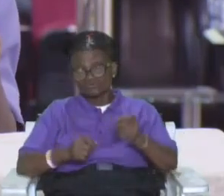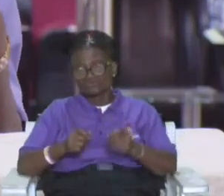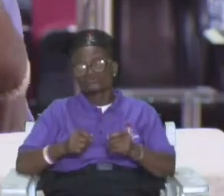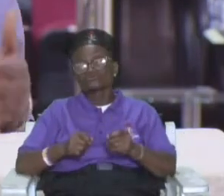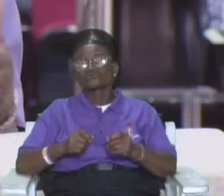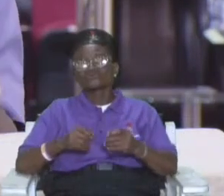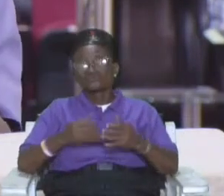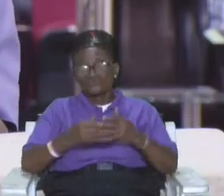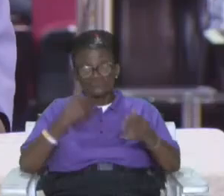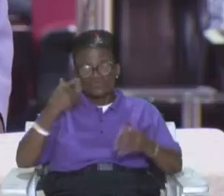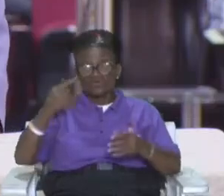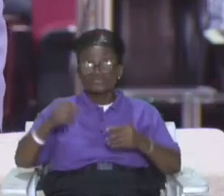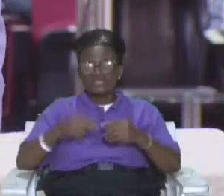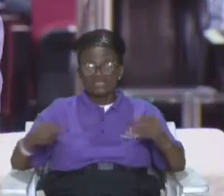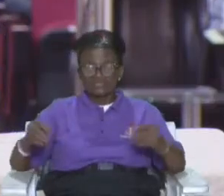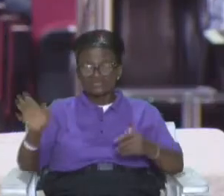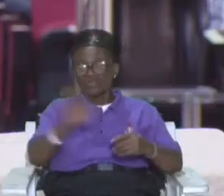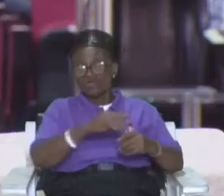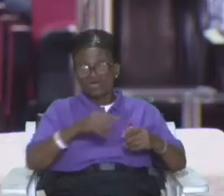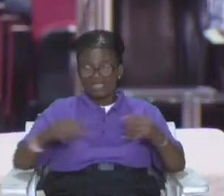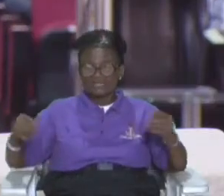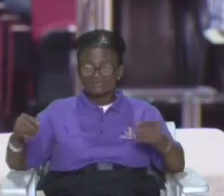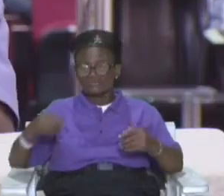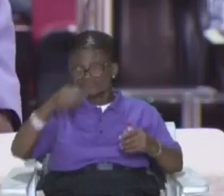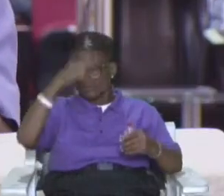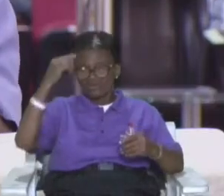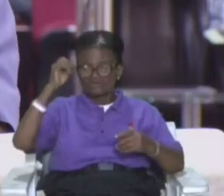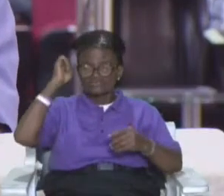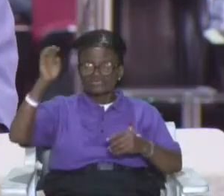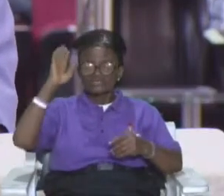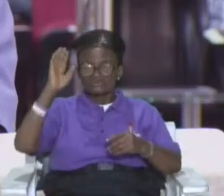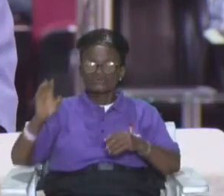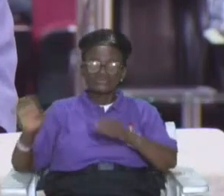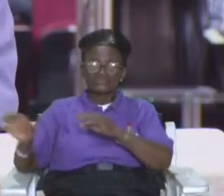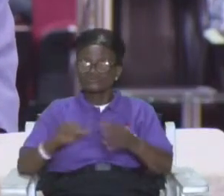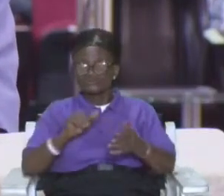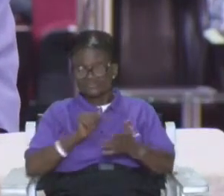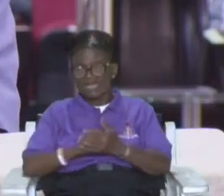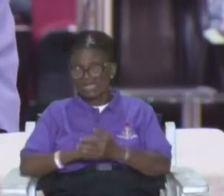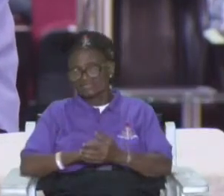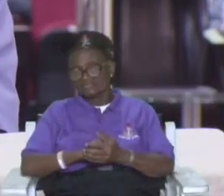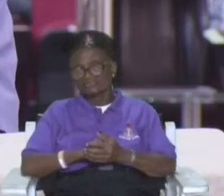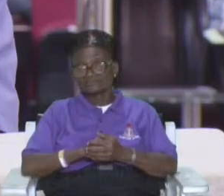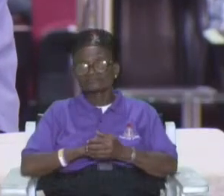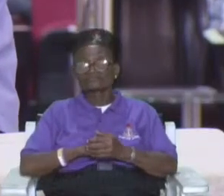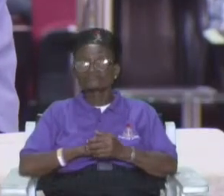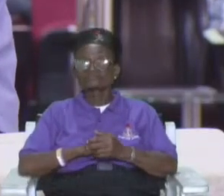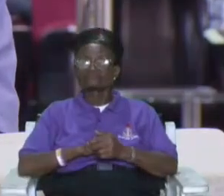you in the presence of your enemies."